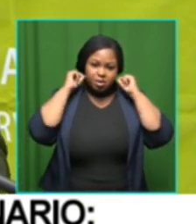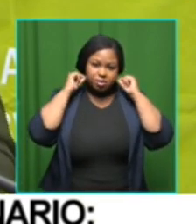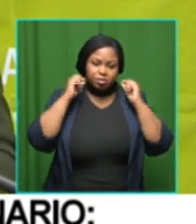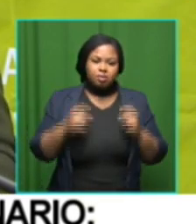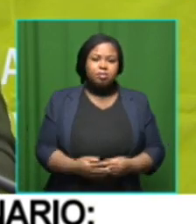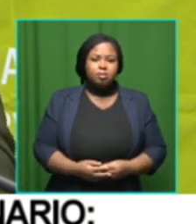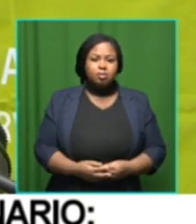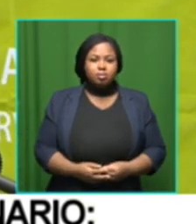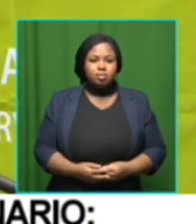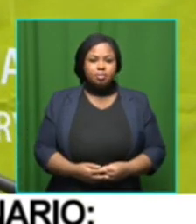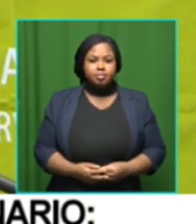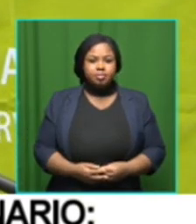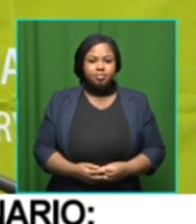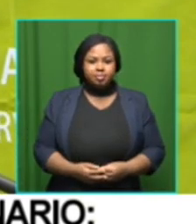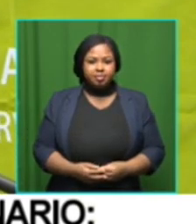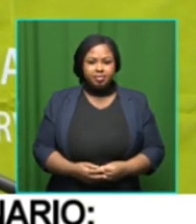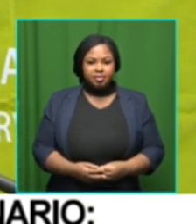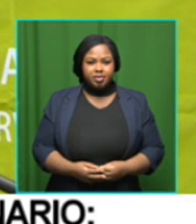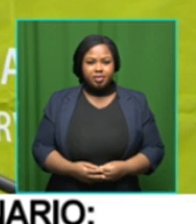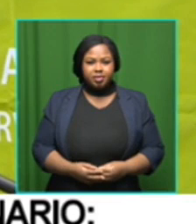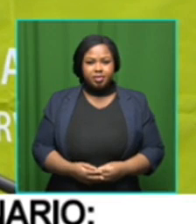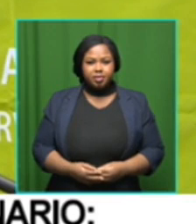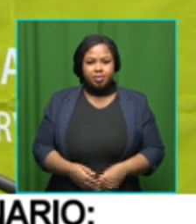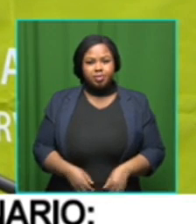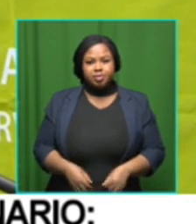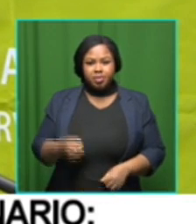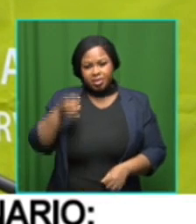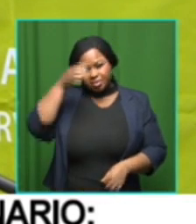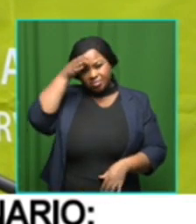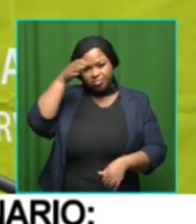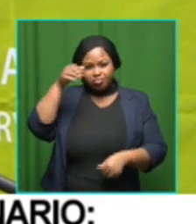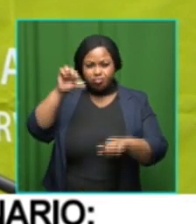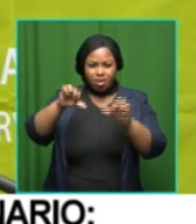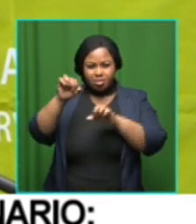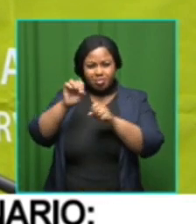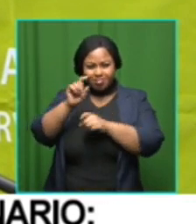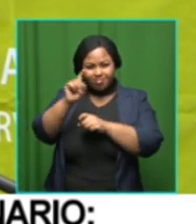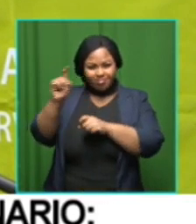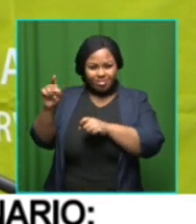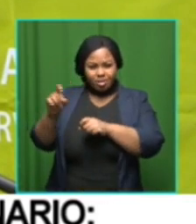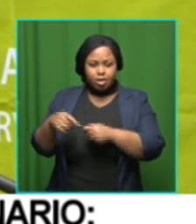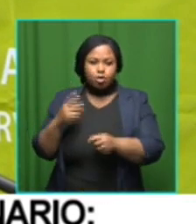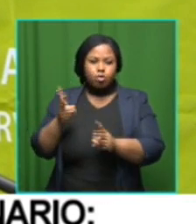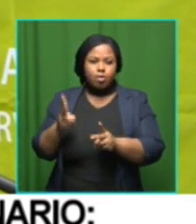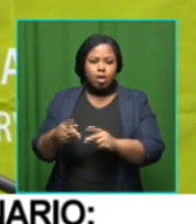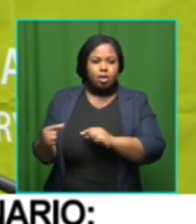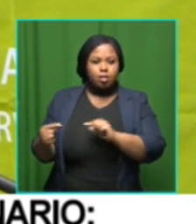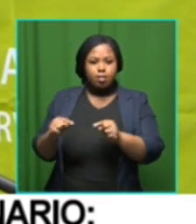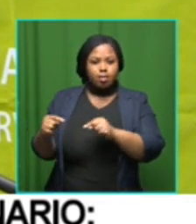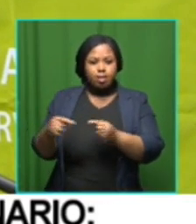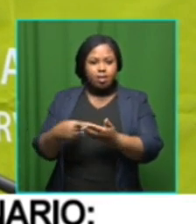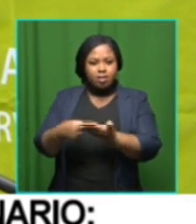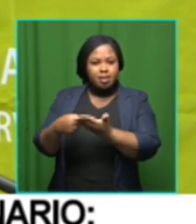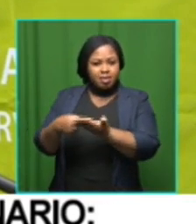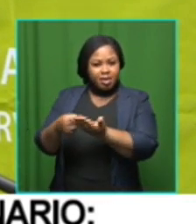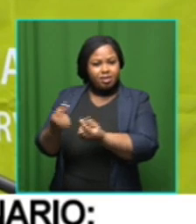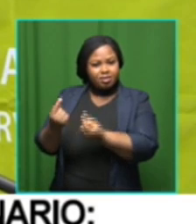academics have got a very big tendency of debating amongst themselves, So usually